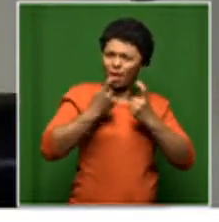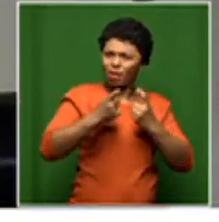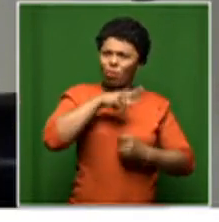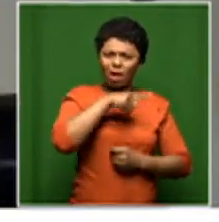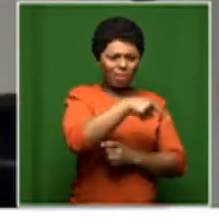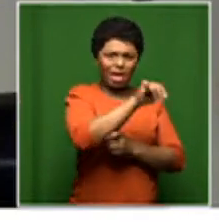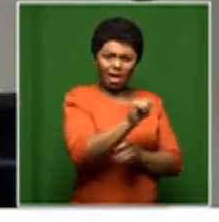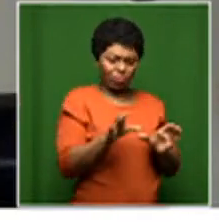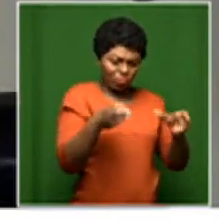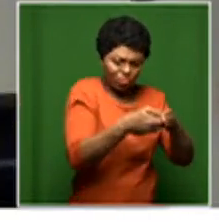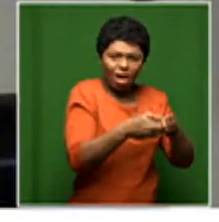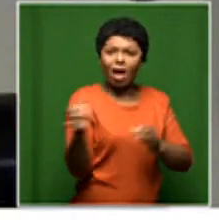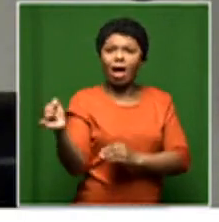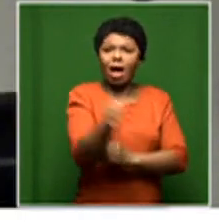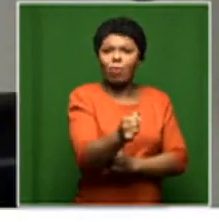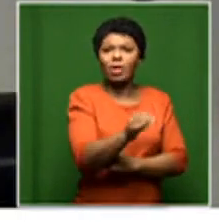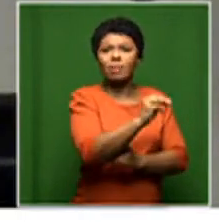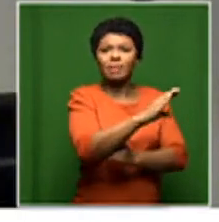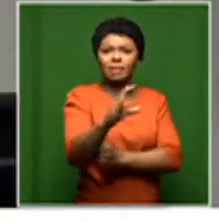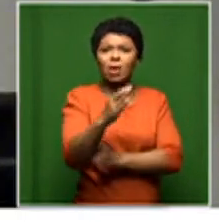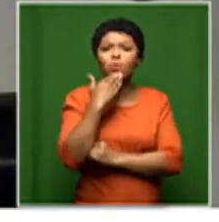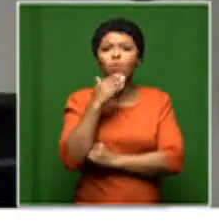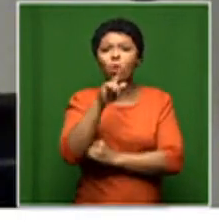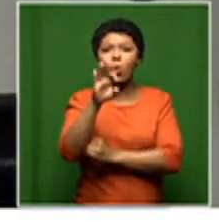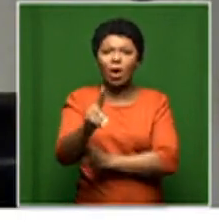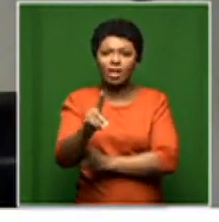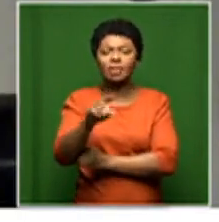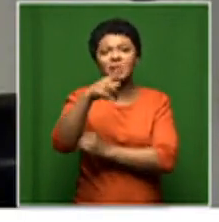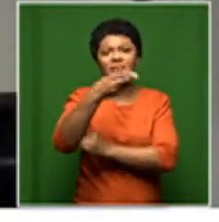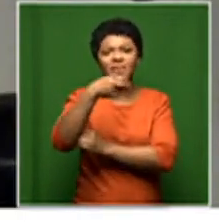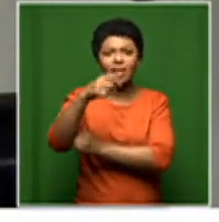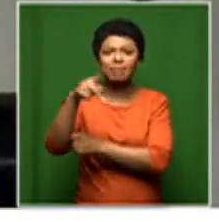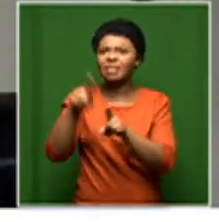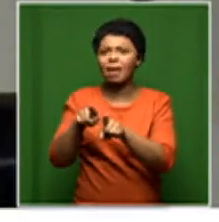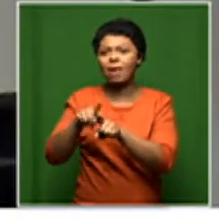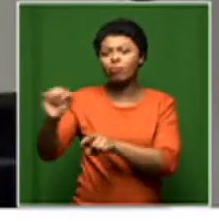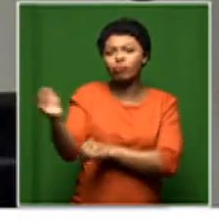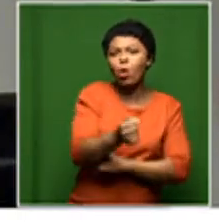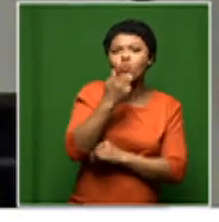PA have done is appointed MMC Lloyd Phillips and the executives in his office.